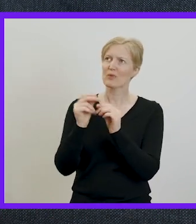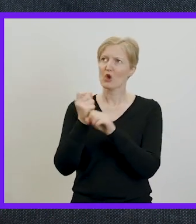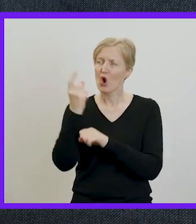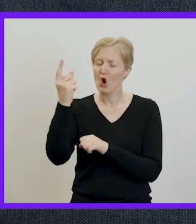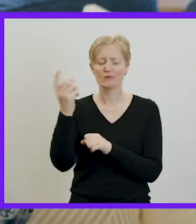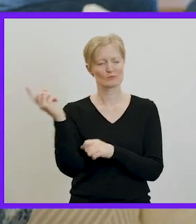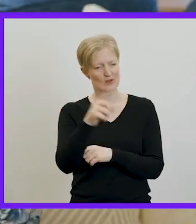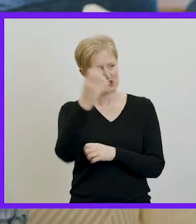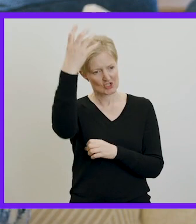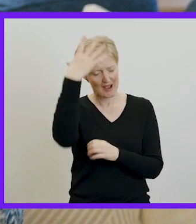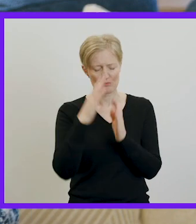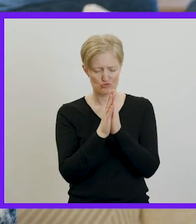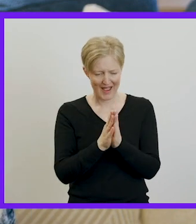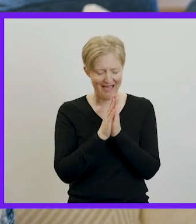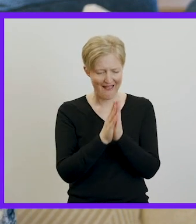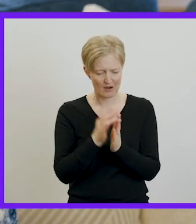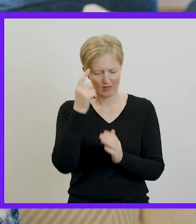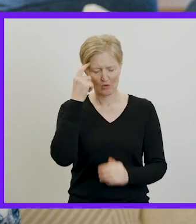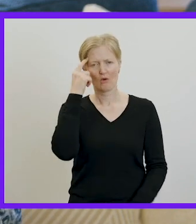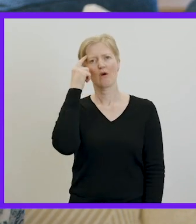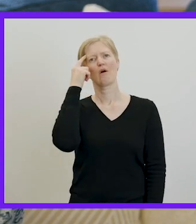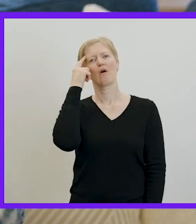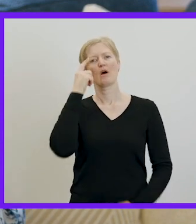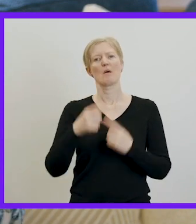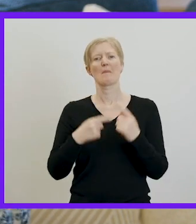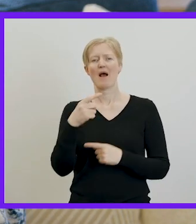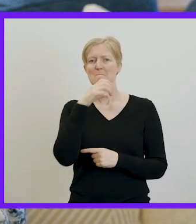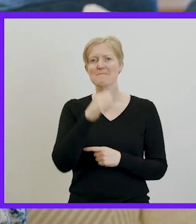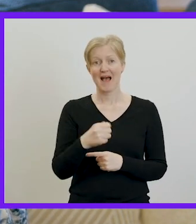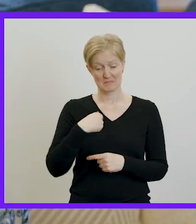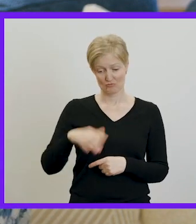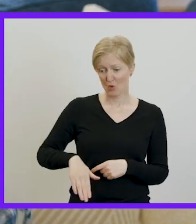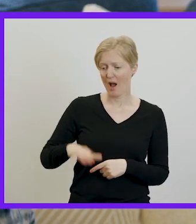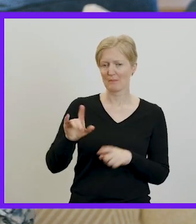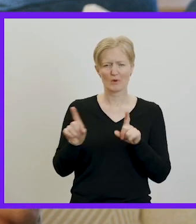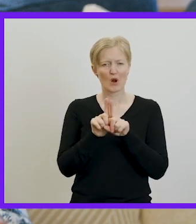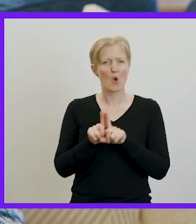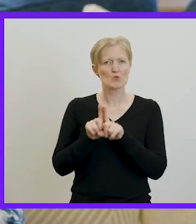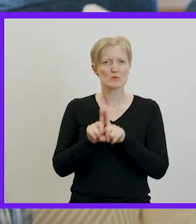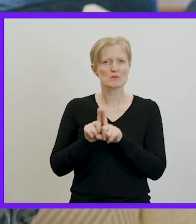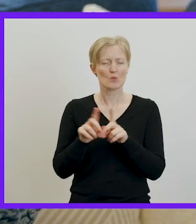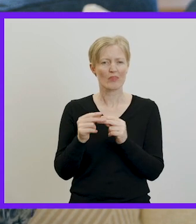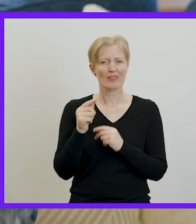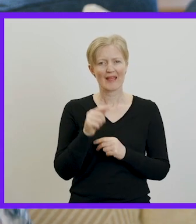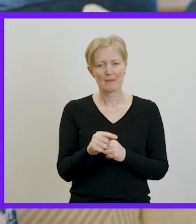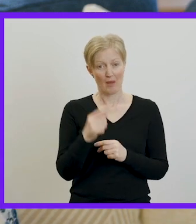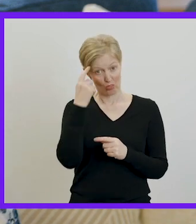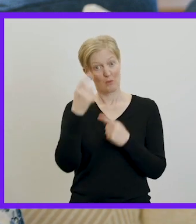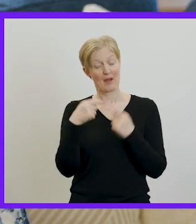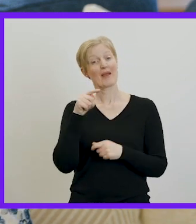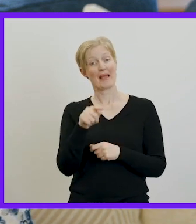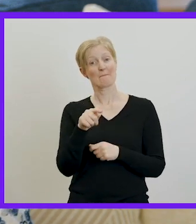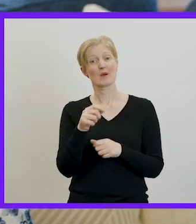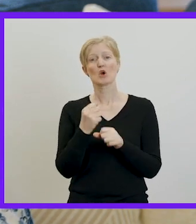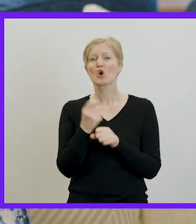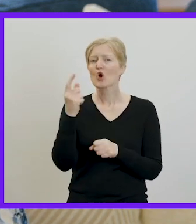And suddenly, an elderly man who had been a wonderful fatherly figure in my childhood came to my mind. And I